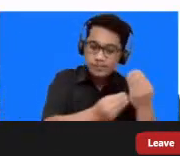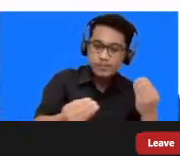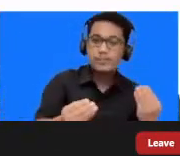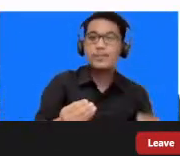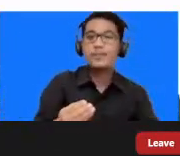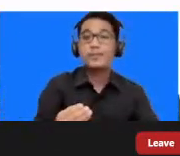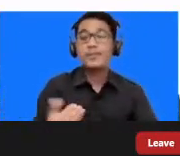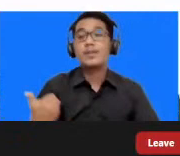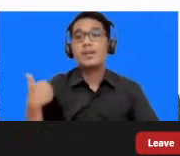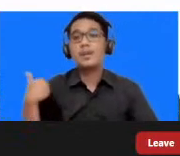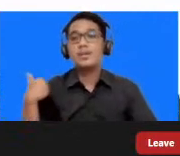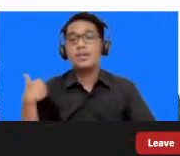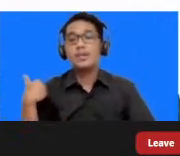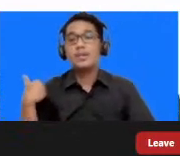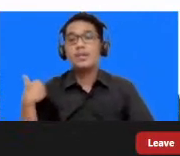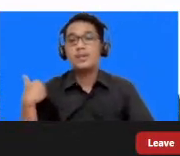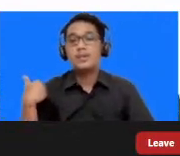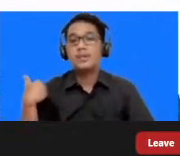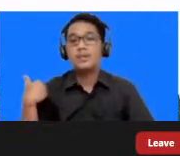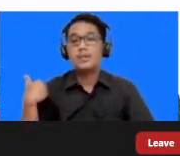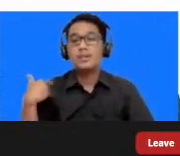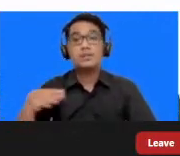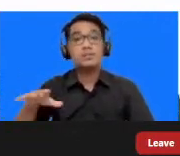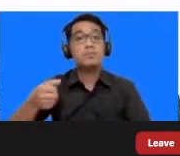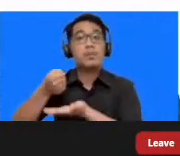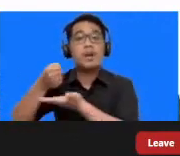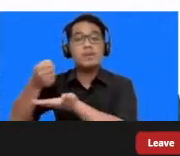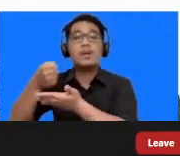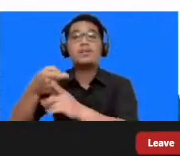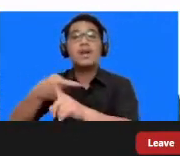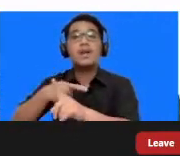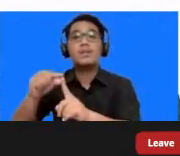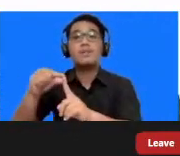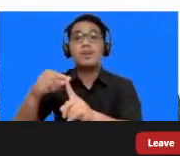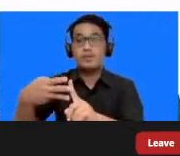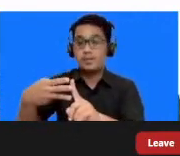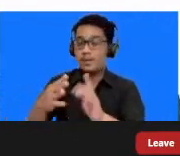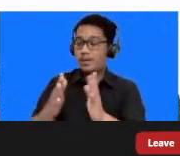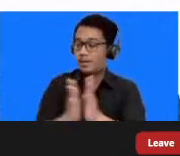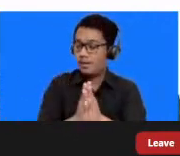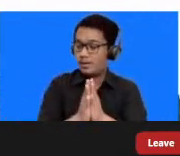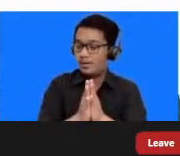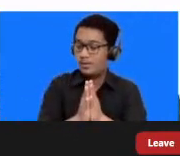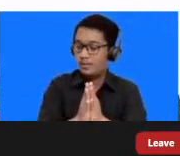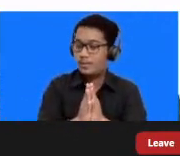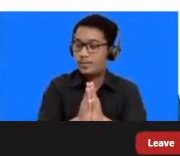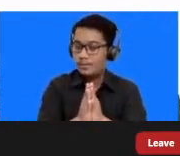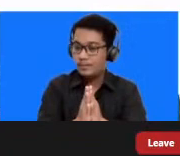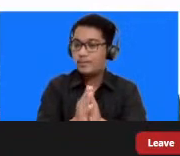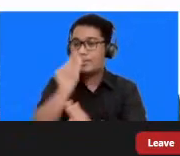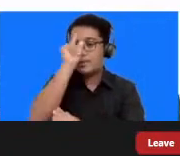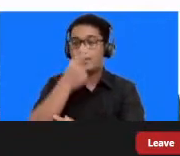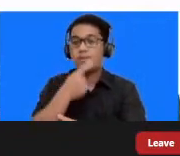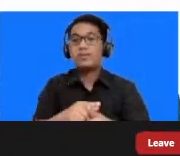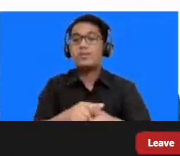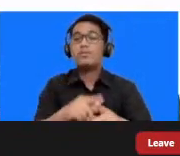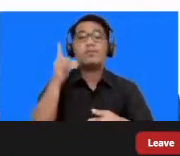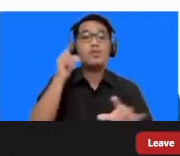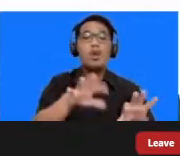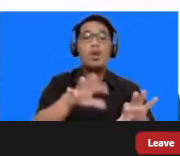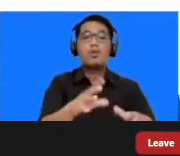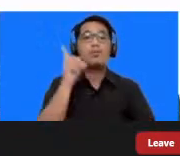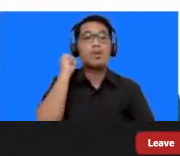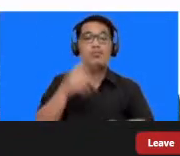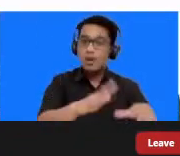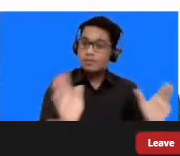in 2021 for its unprecedented progress in women's empowerment in disaster management. Recently, Mr. Ahmadul